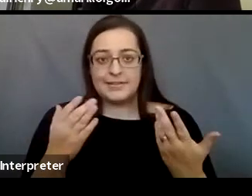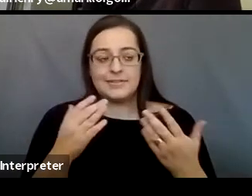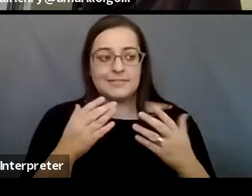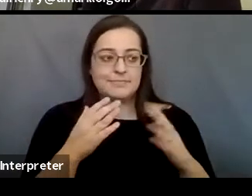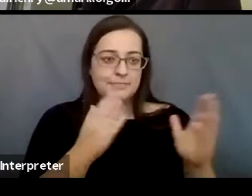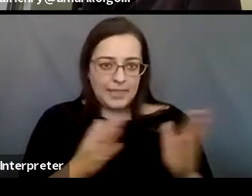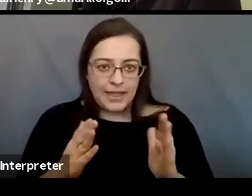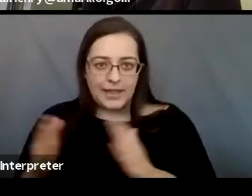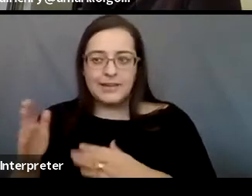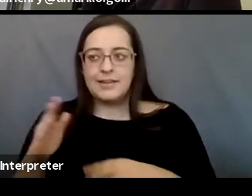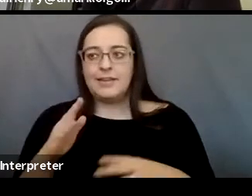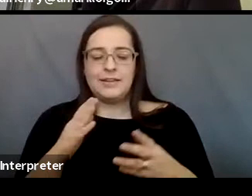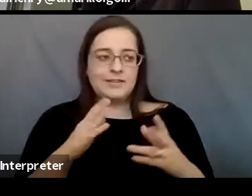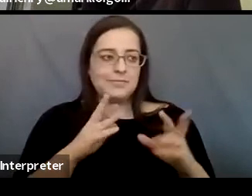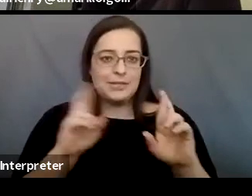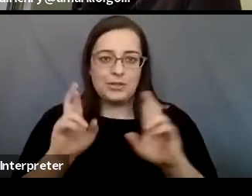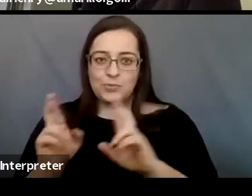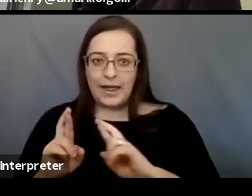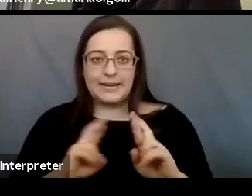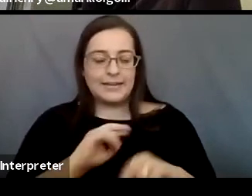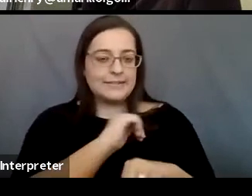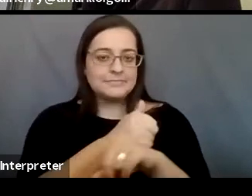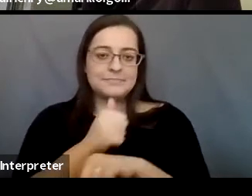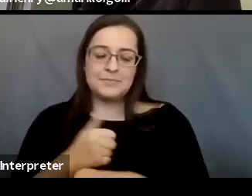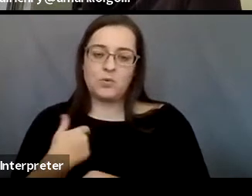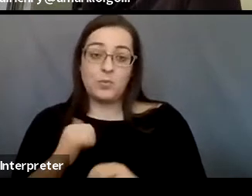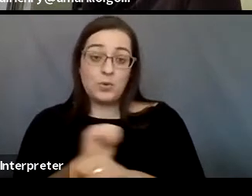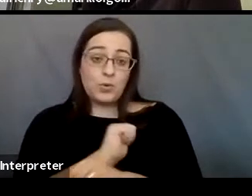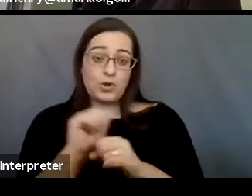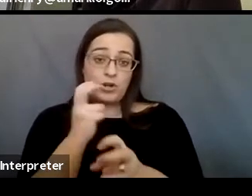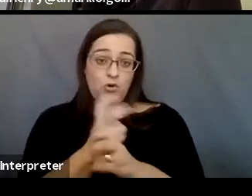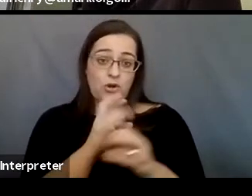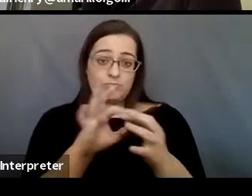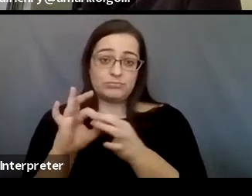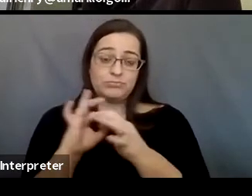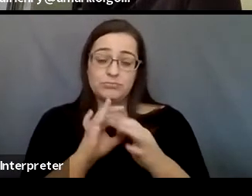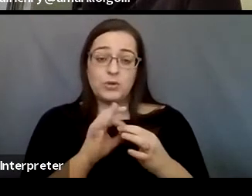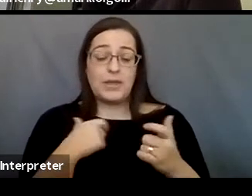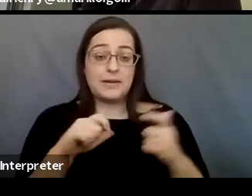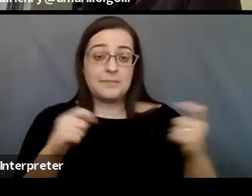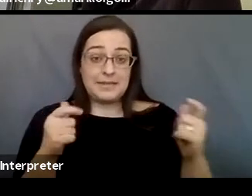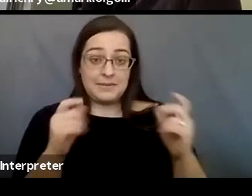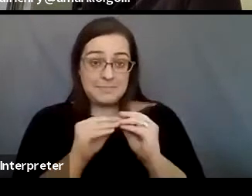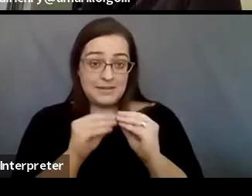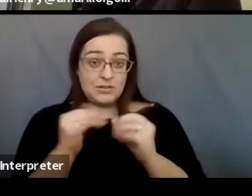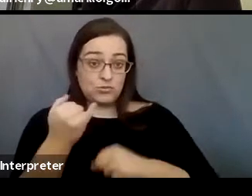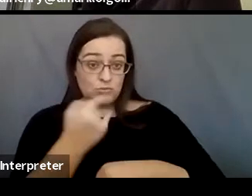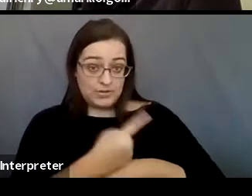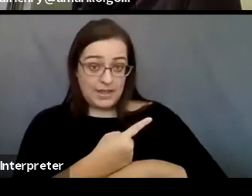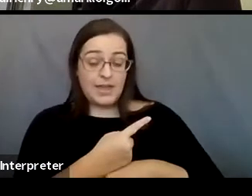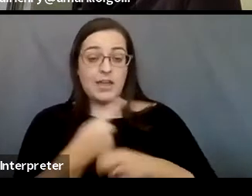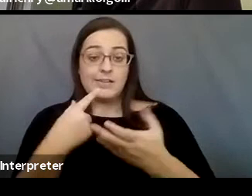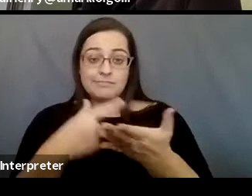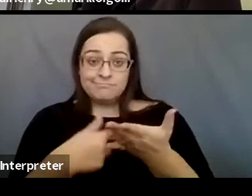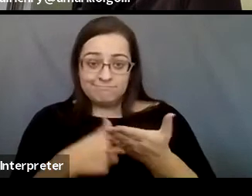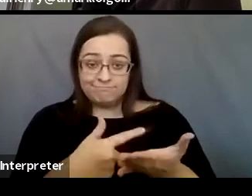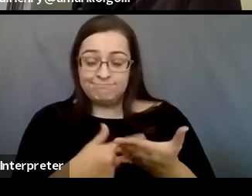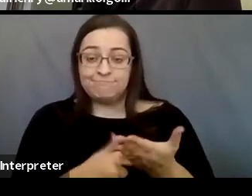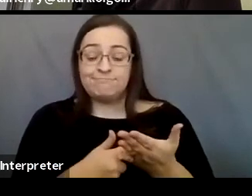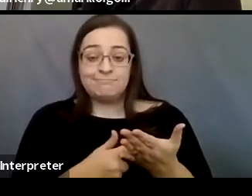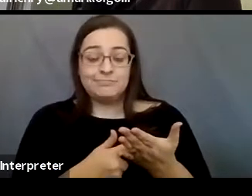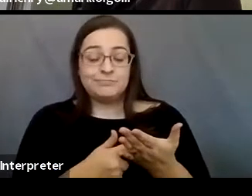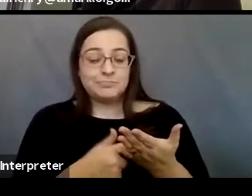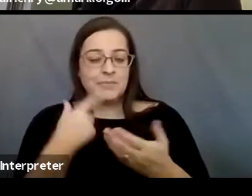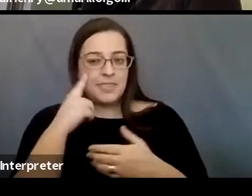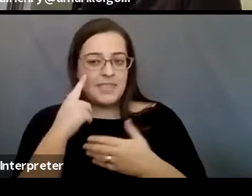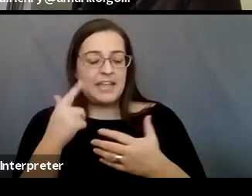resources, and we are working diligently to have that all coordinated. We had another large meeting today to discuss those details, and I